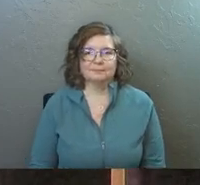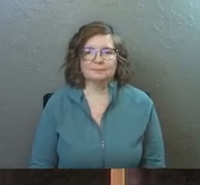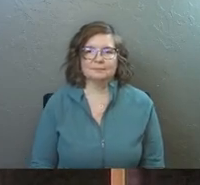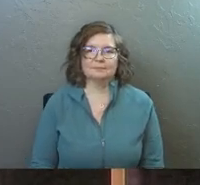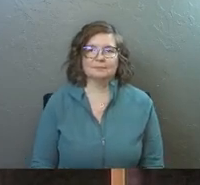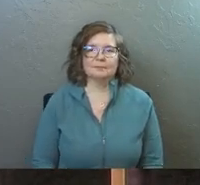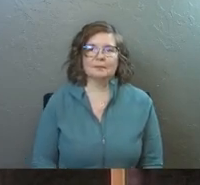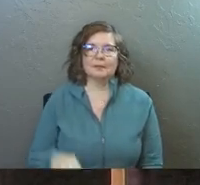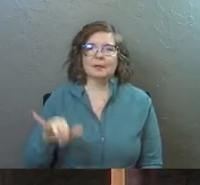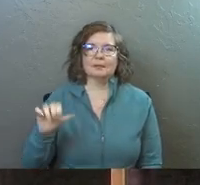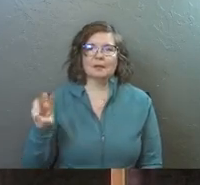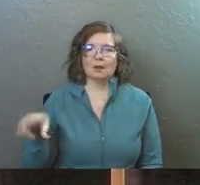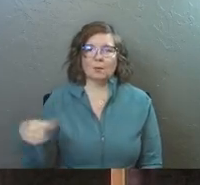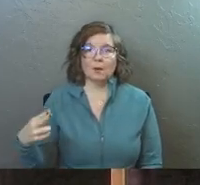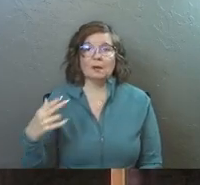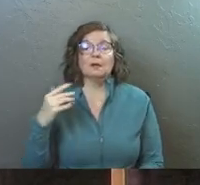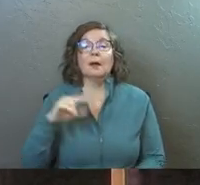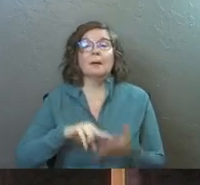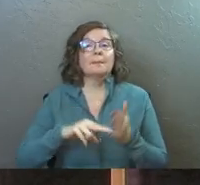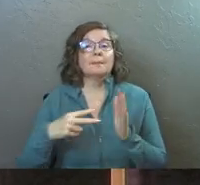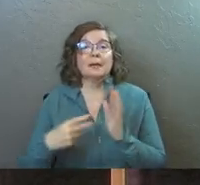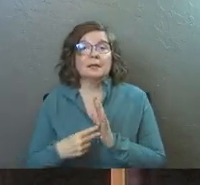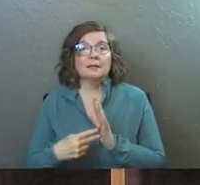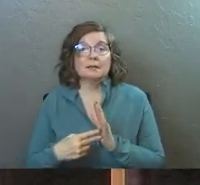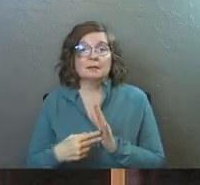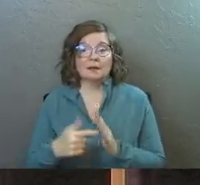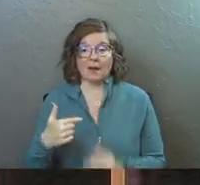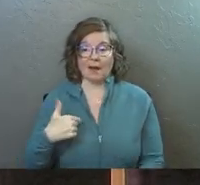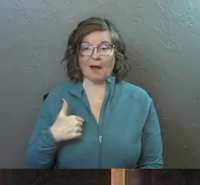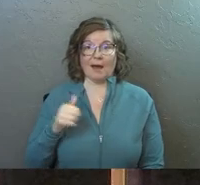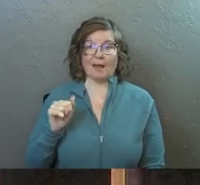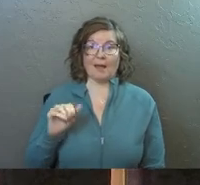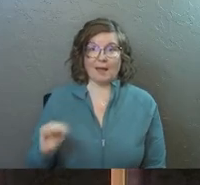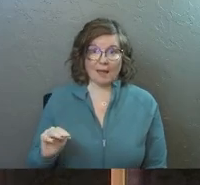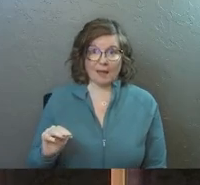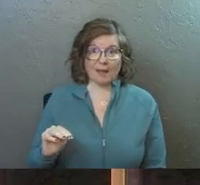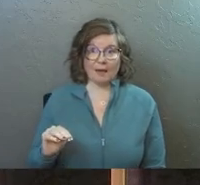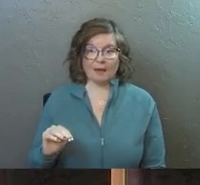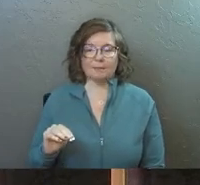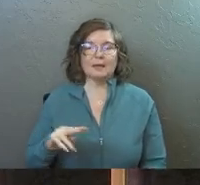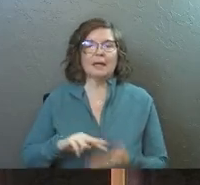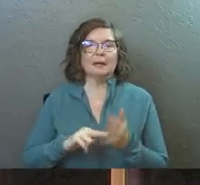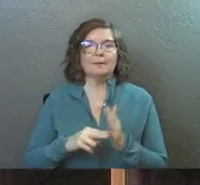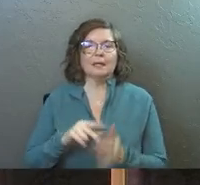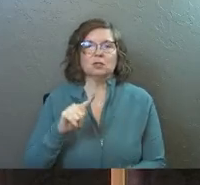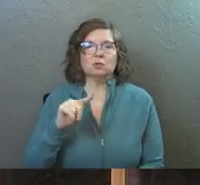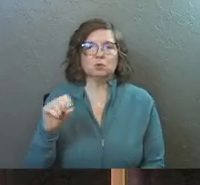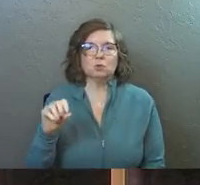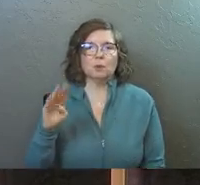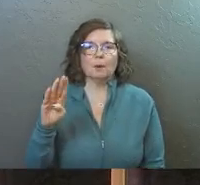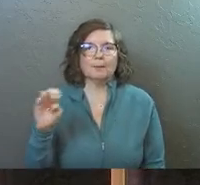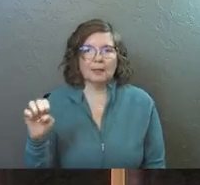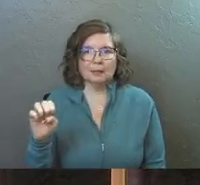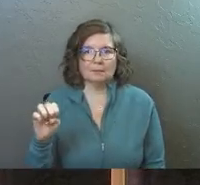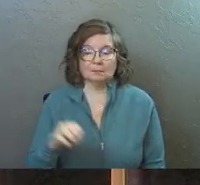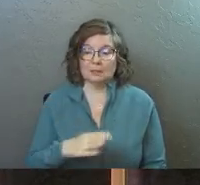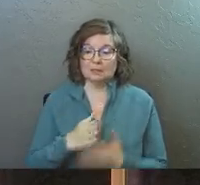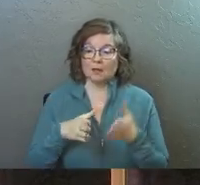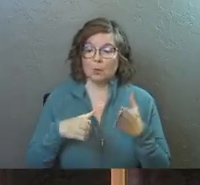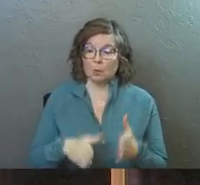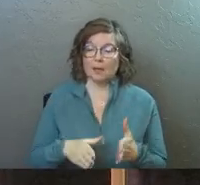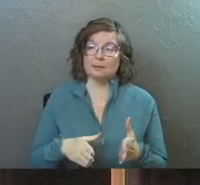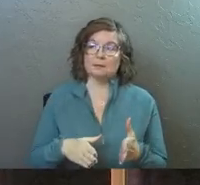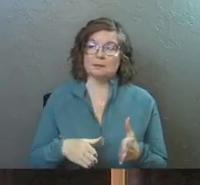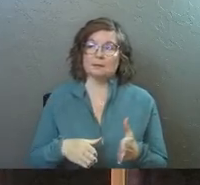Yahweh. Yahweh means I am. It means to be. In some ways, it